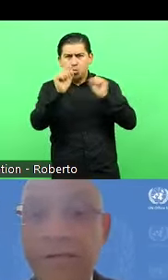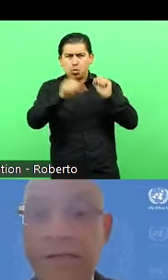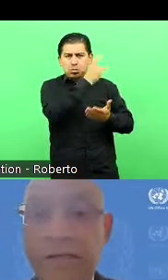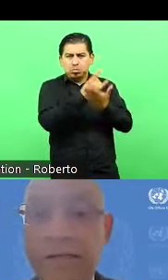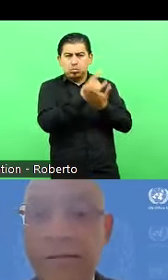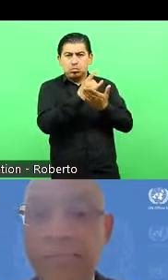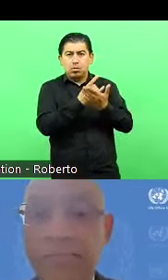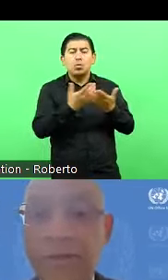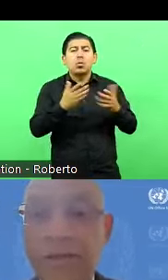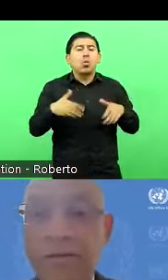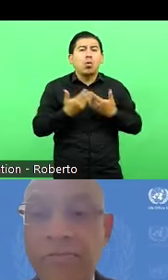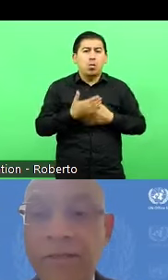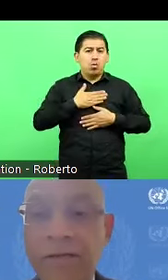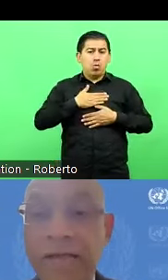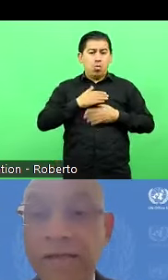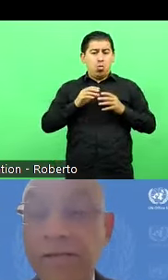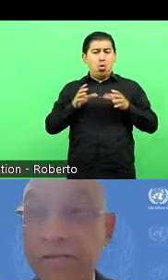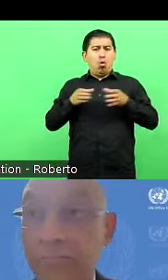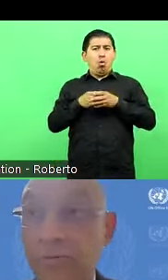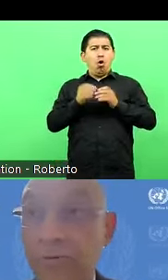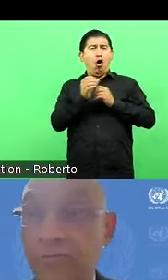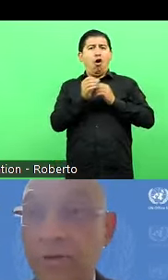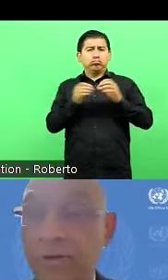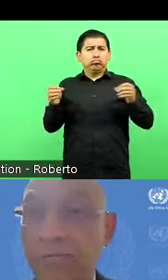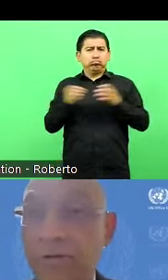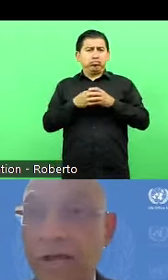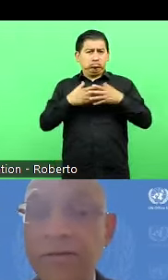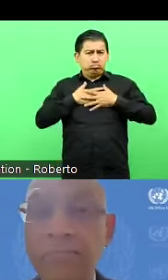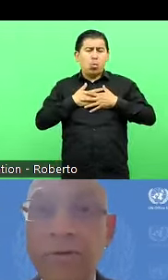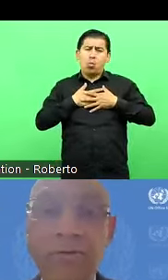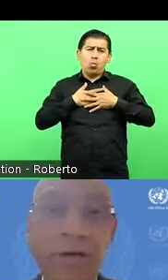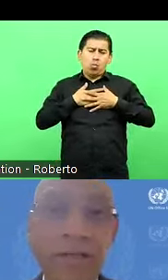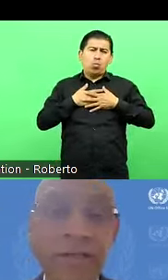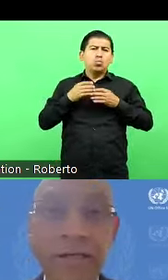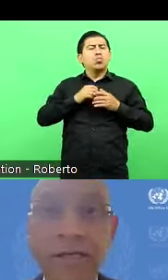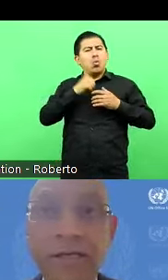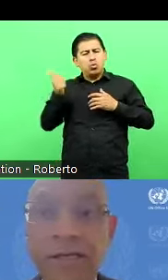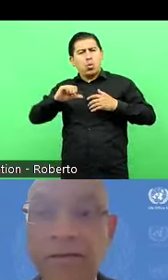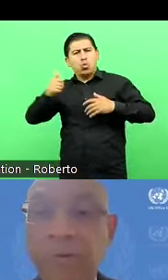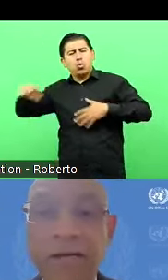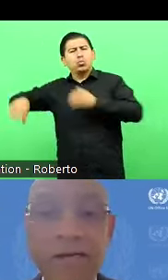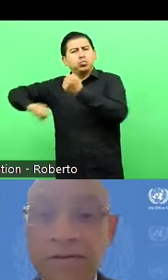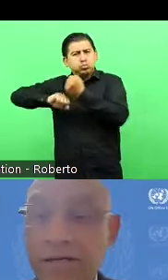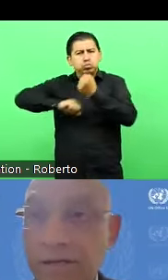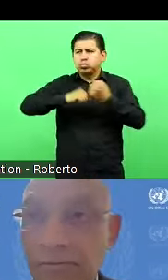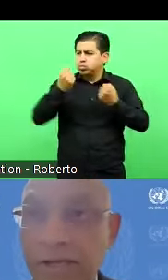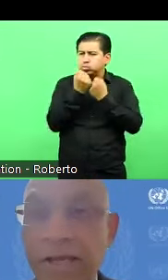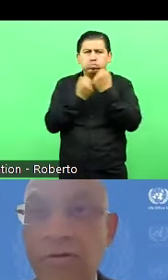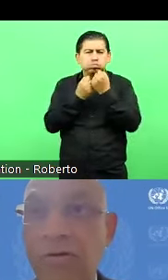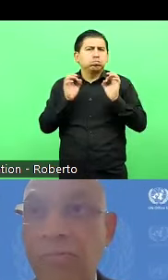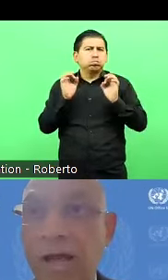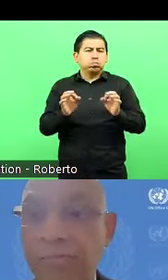But with the technical support of a large number of other partners,